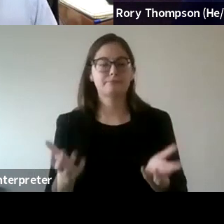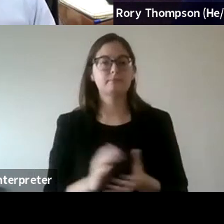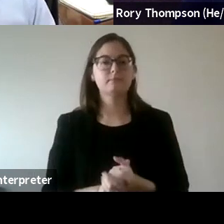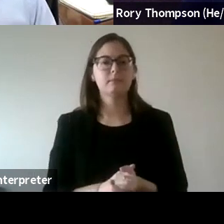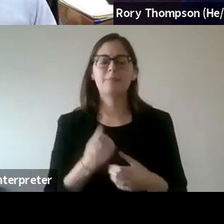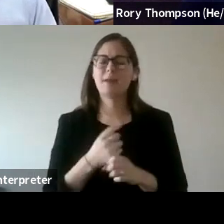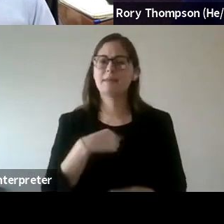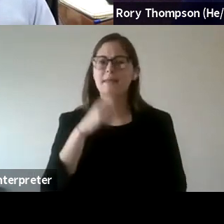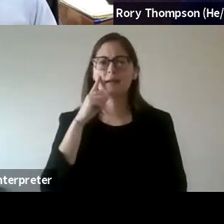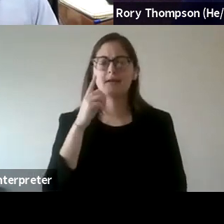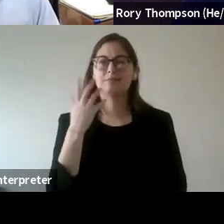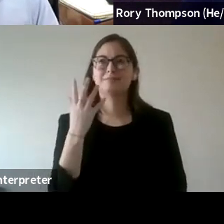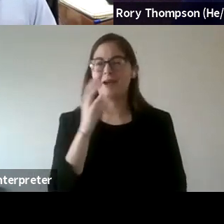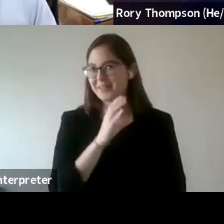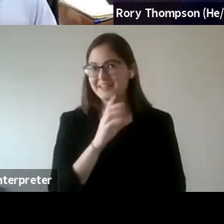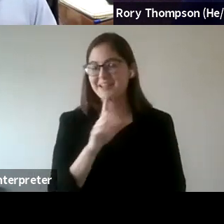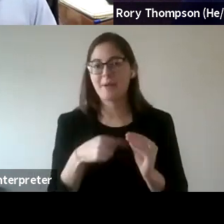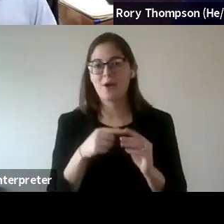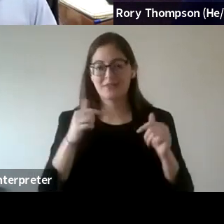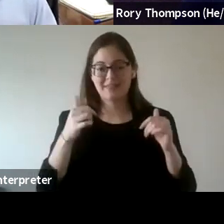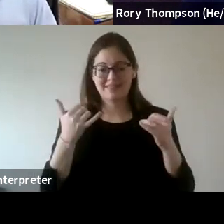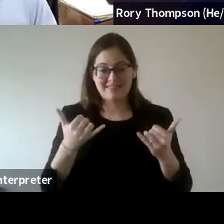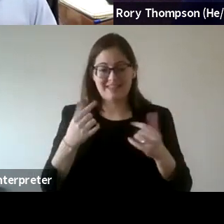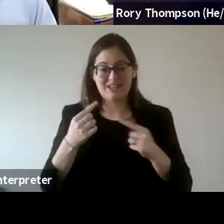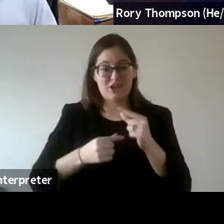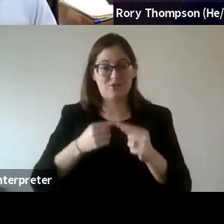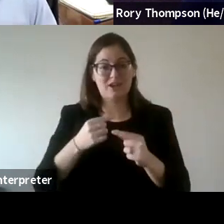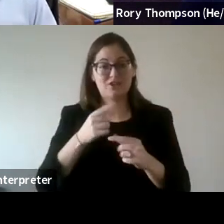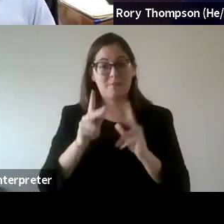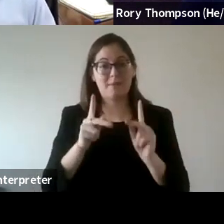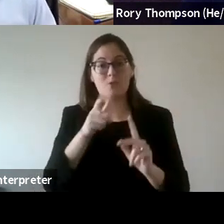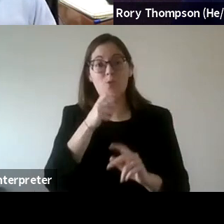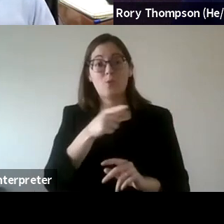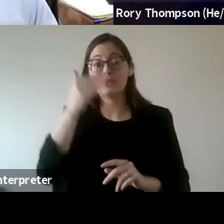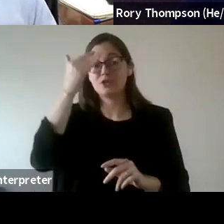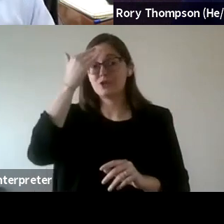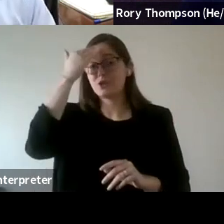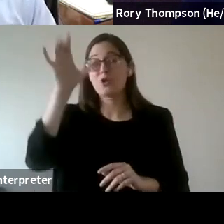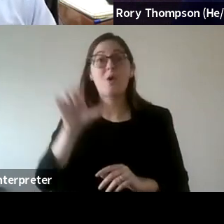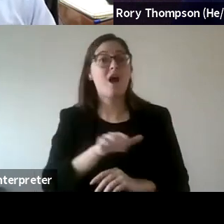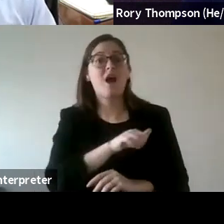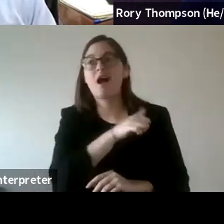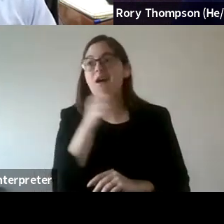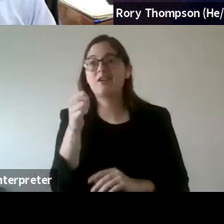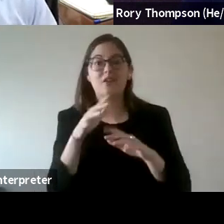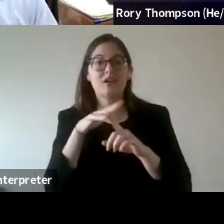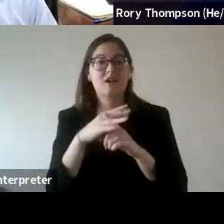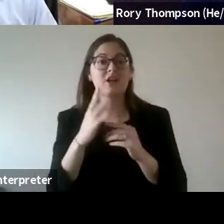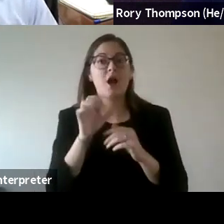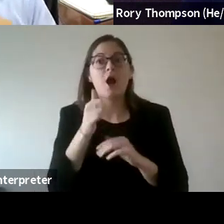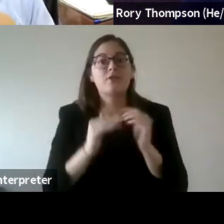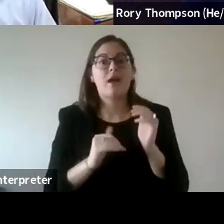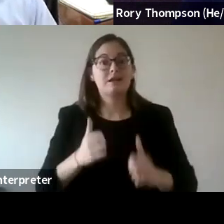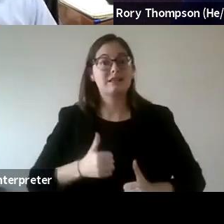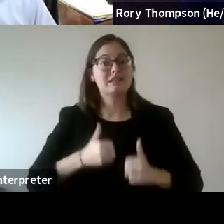me think oddly about this generation of people who know no other context other than living in a world where a Black man has